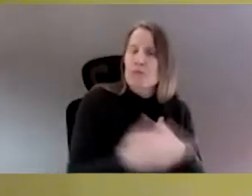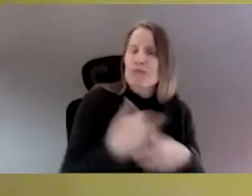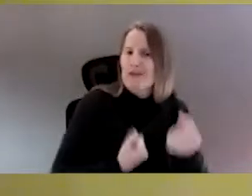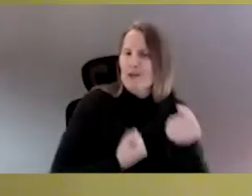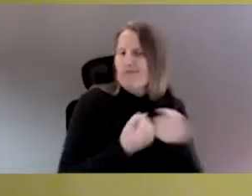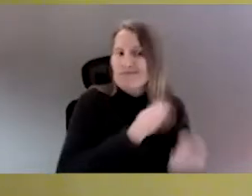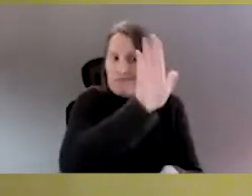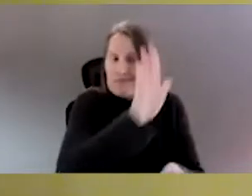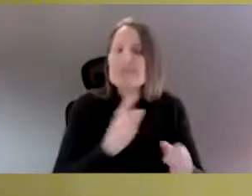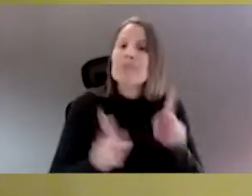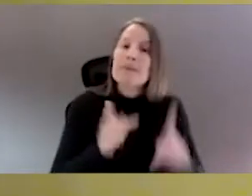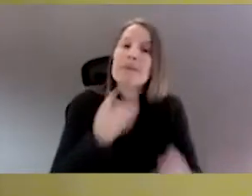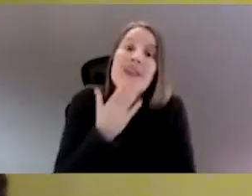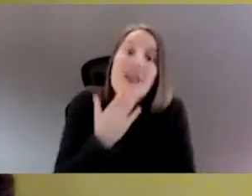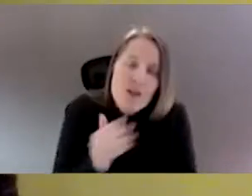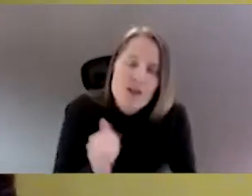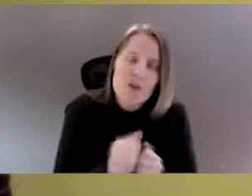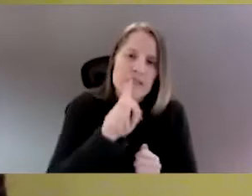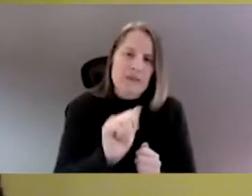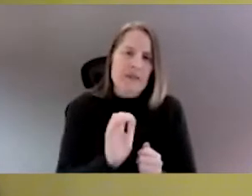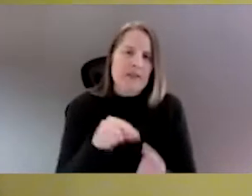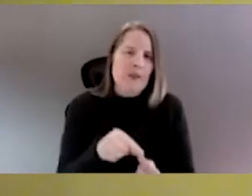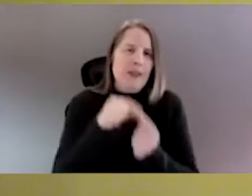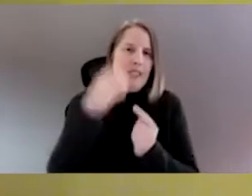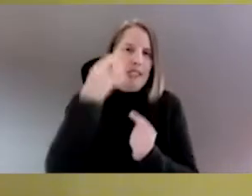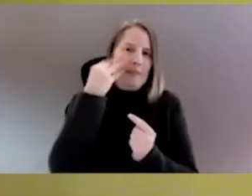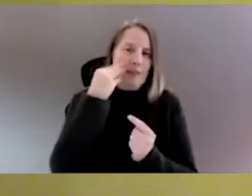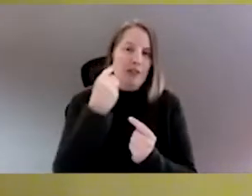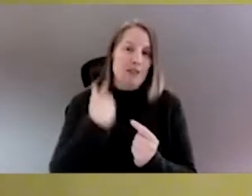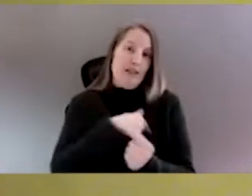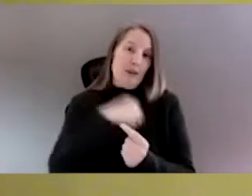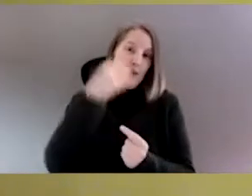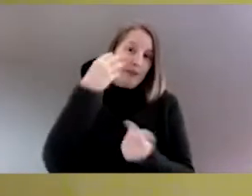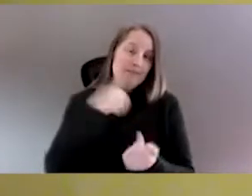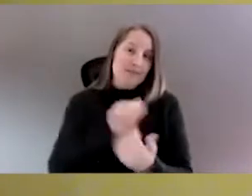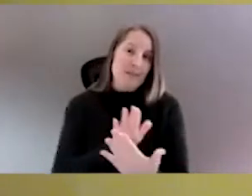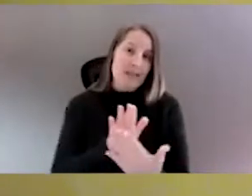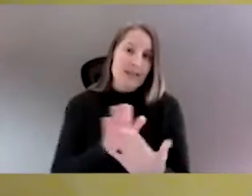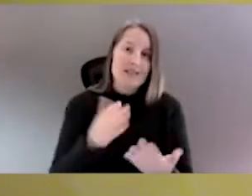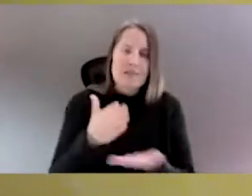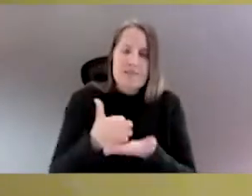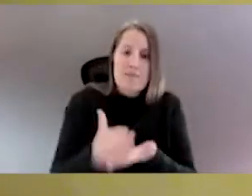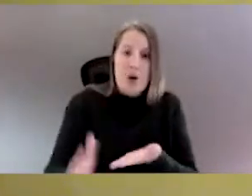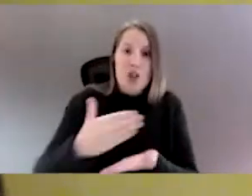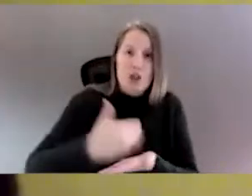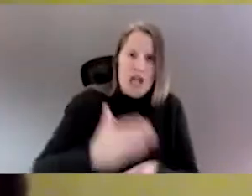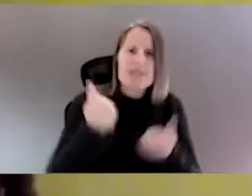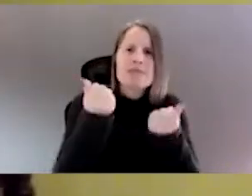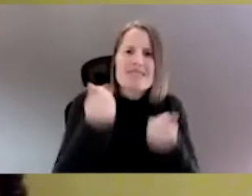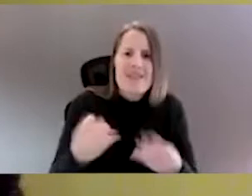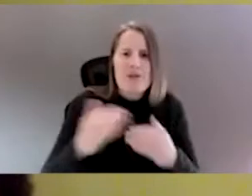and the unique experiences that we face as people with multiply marginalized identities.